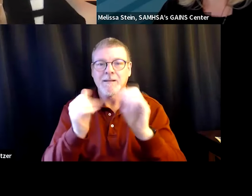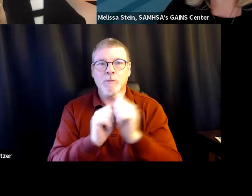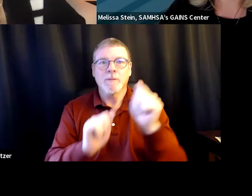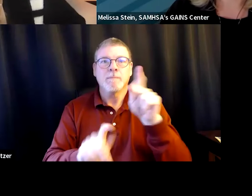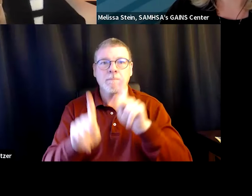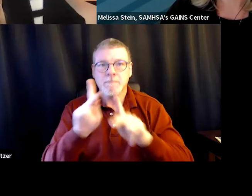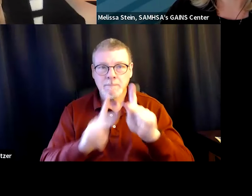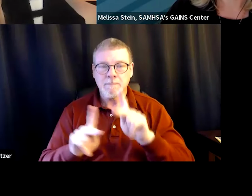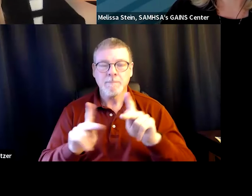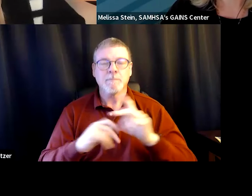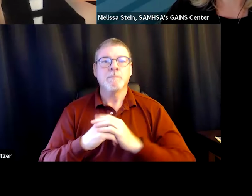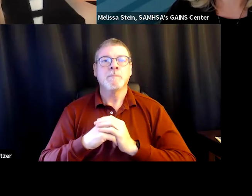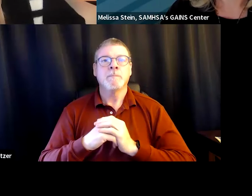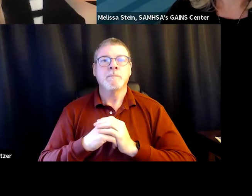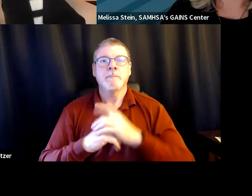want to